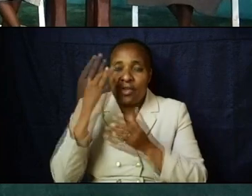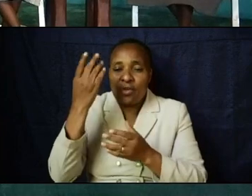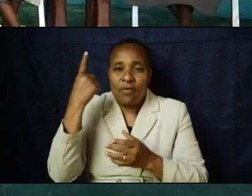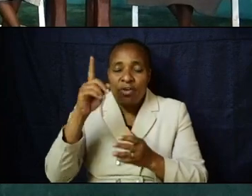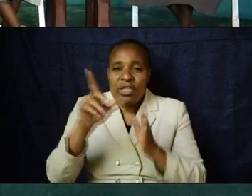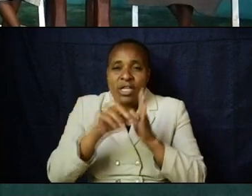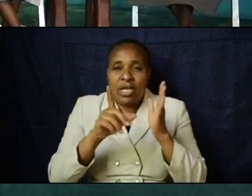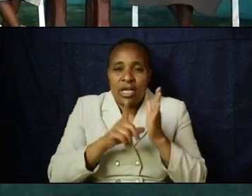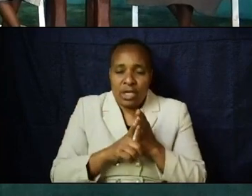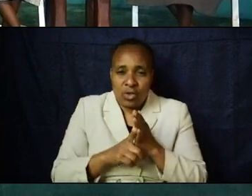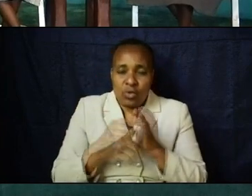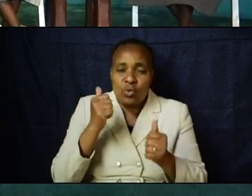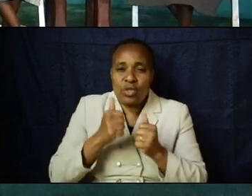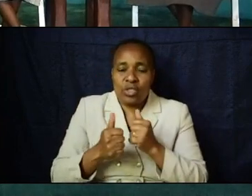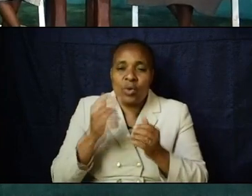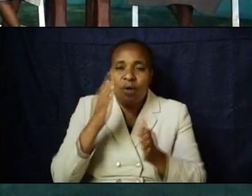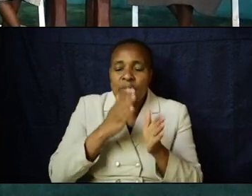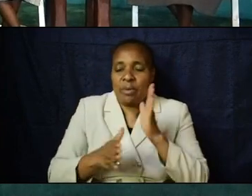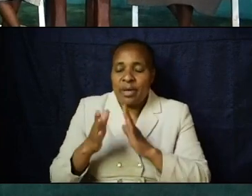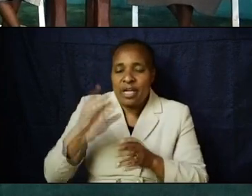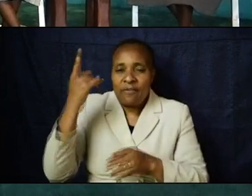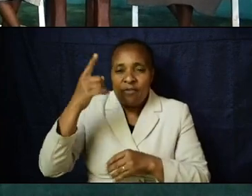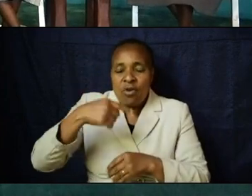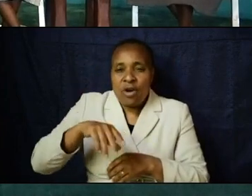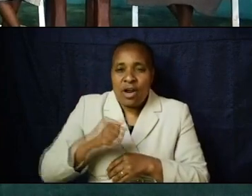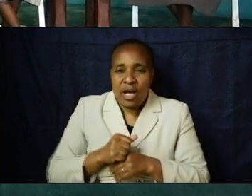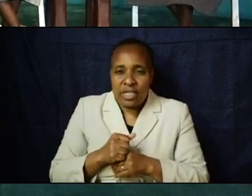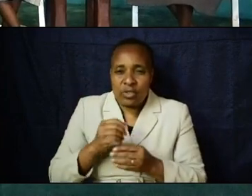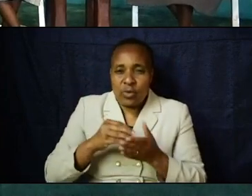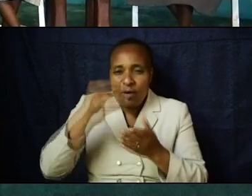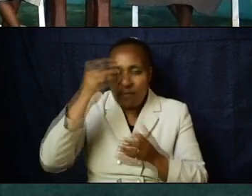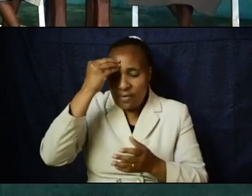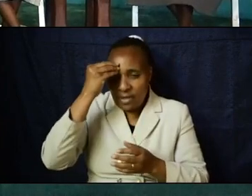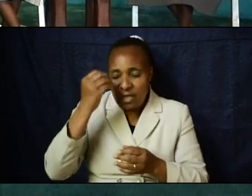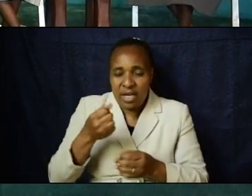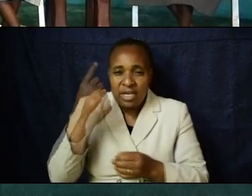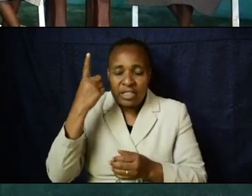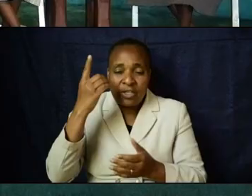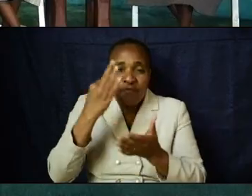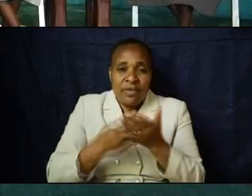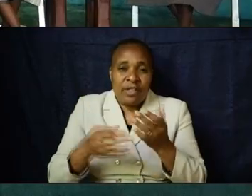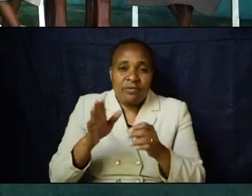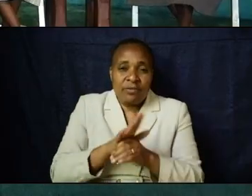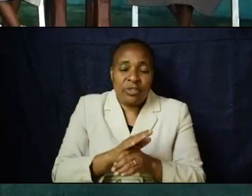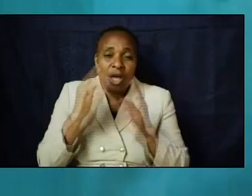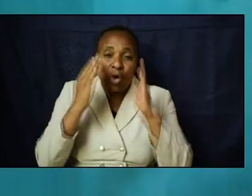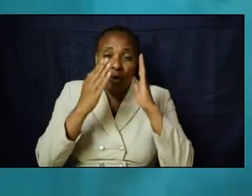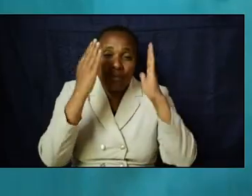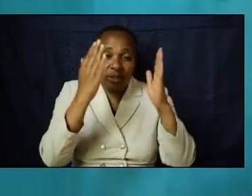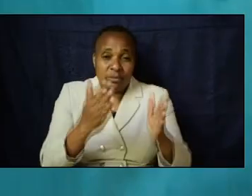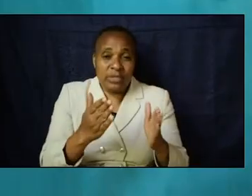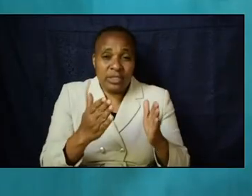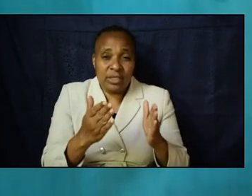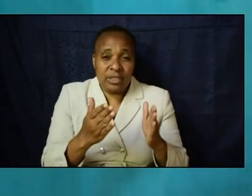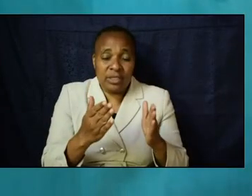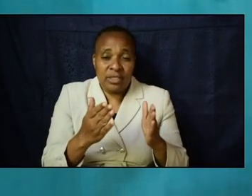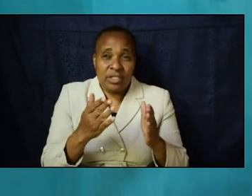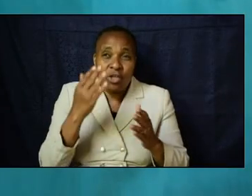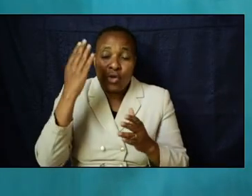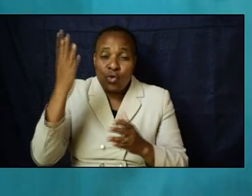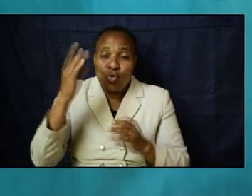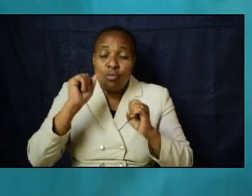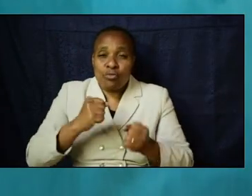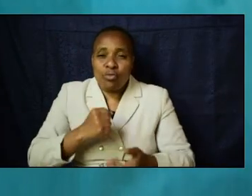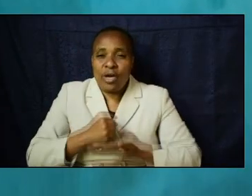that you have prepared for us, that we have learned and understood that faithfulness is a commitment, and you